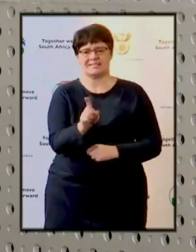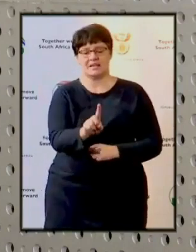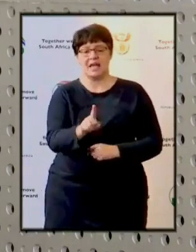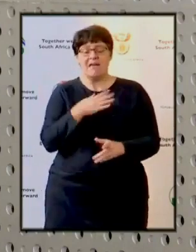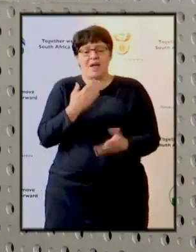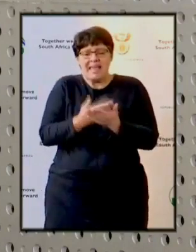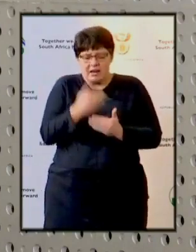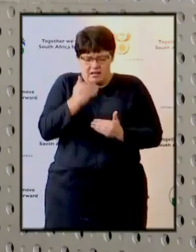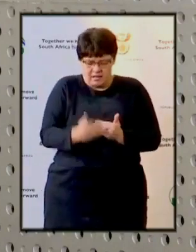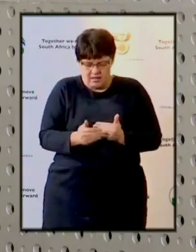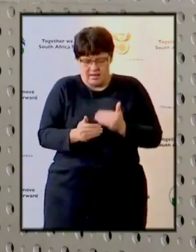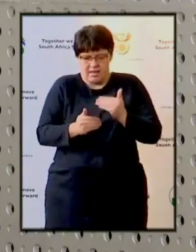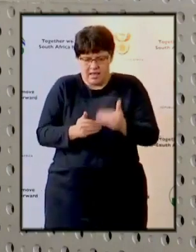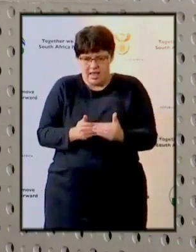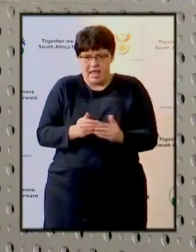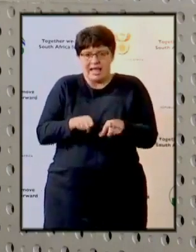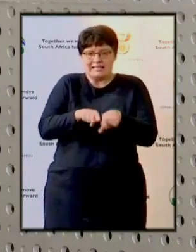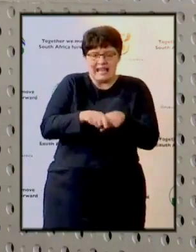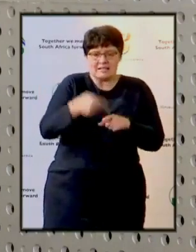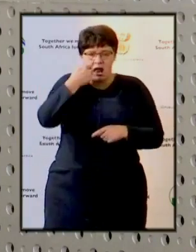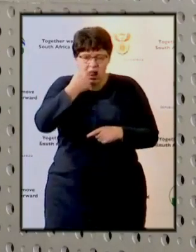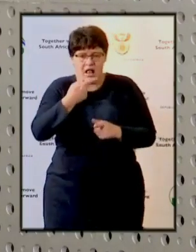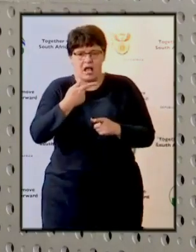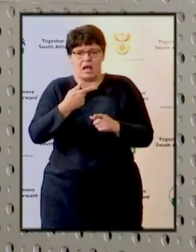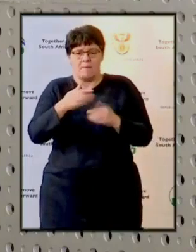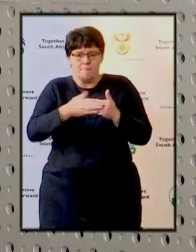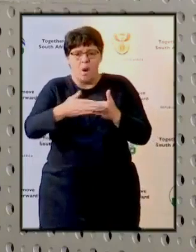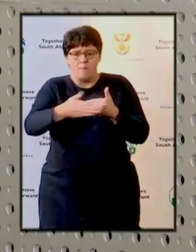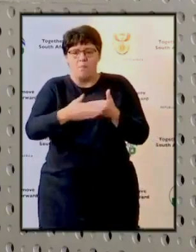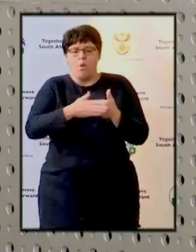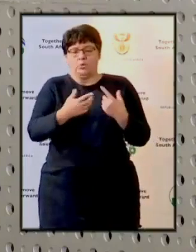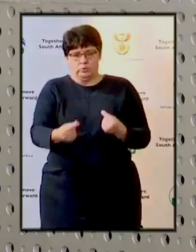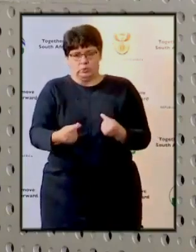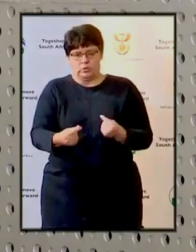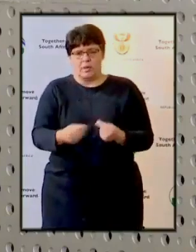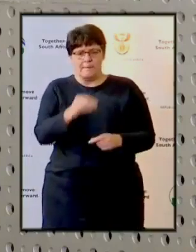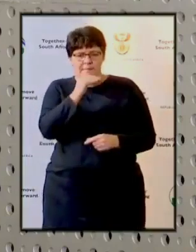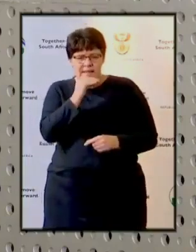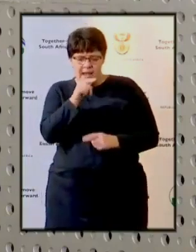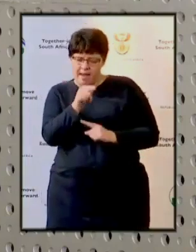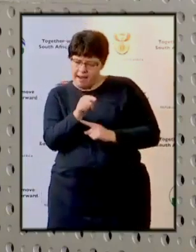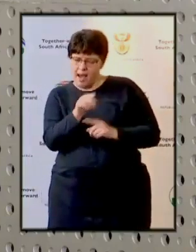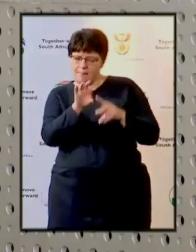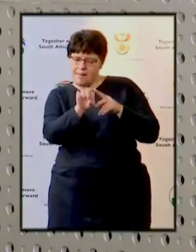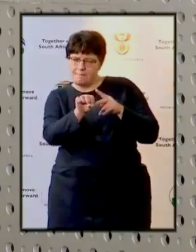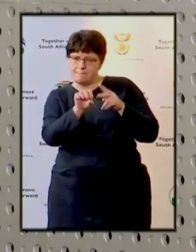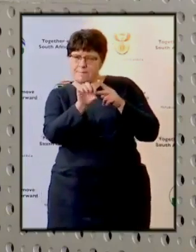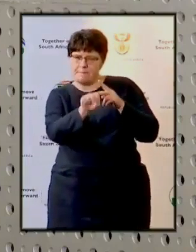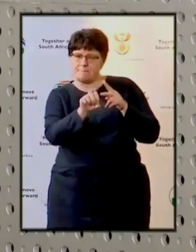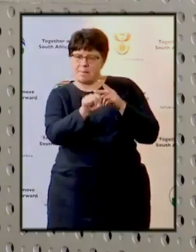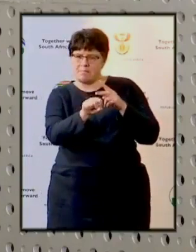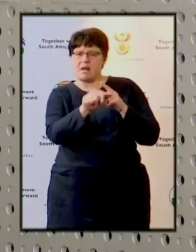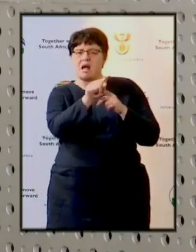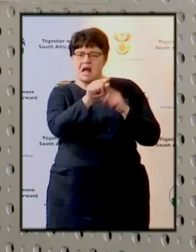can increase the level of testing of our people, it can lay the basis to move to level